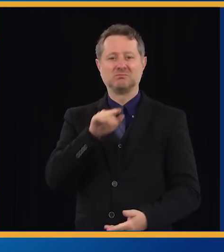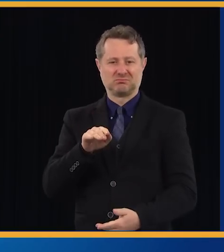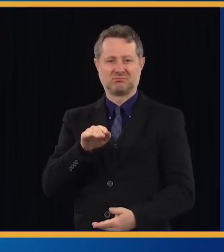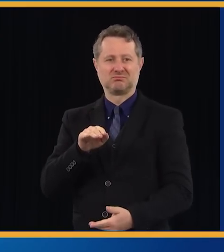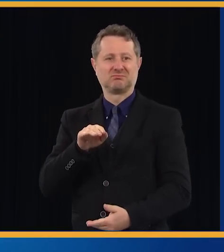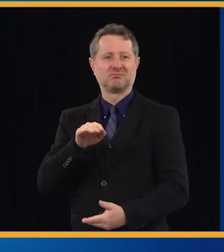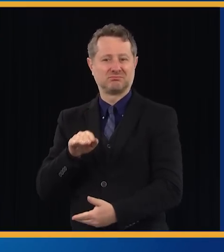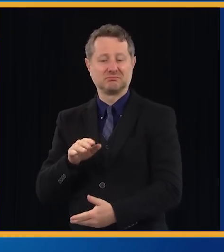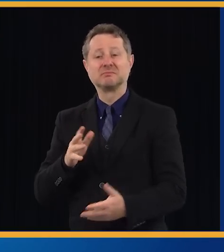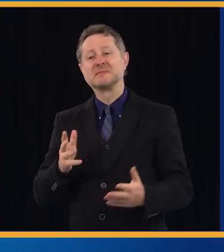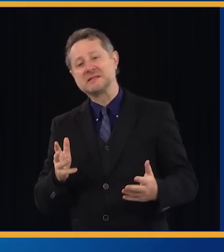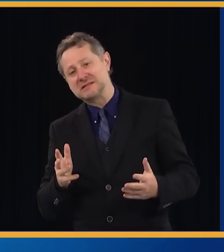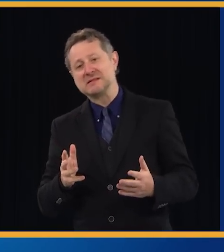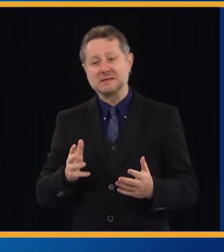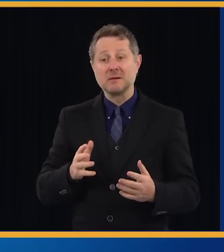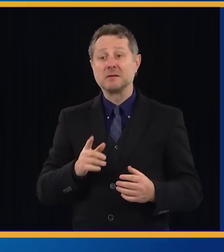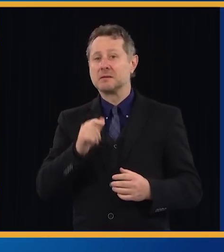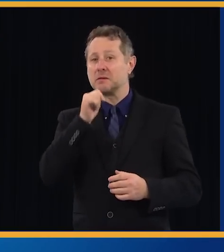either.